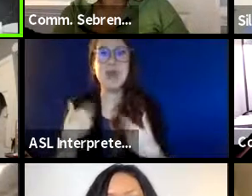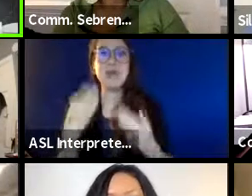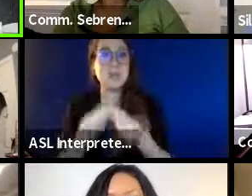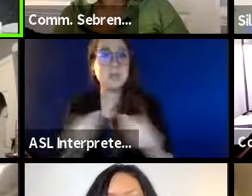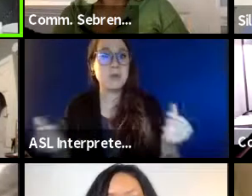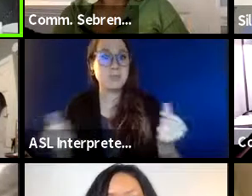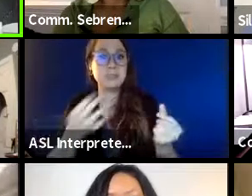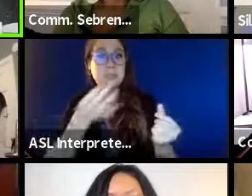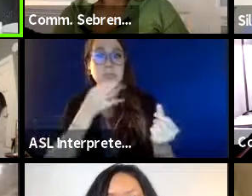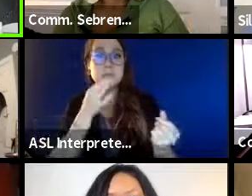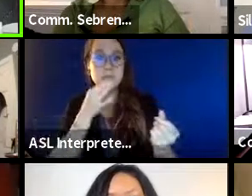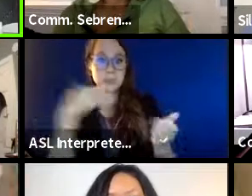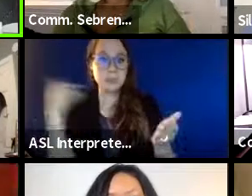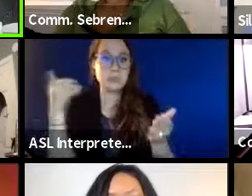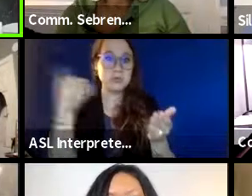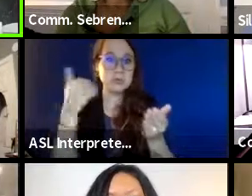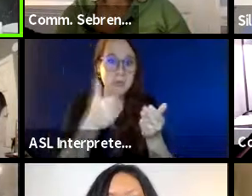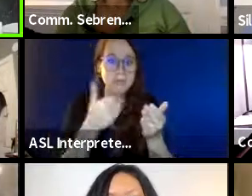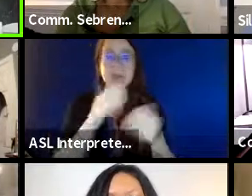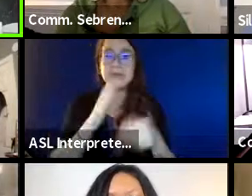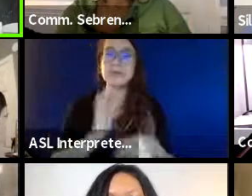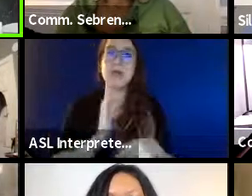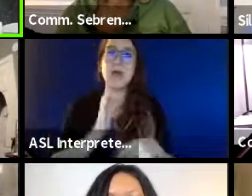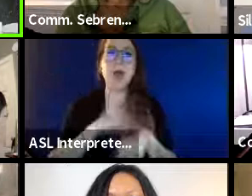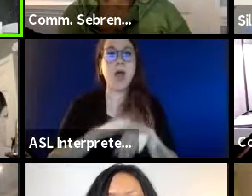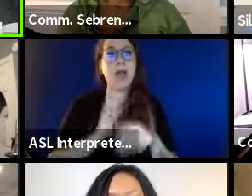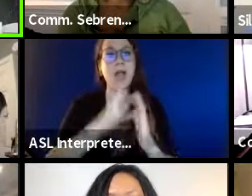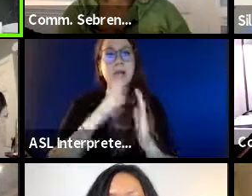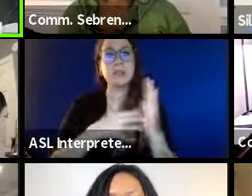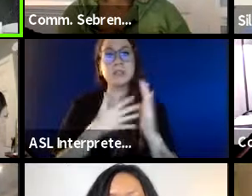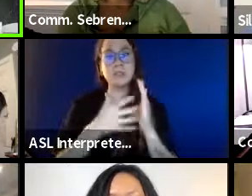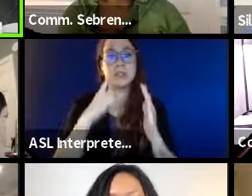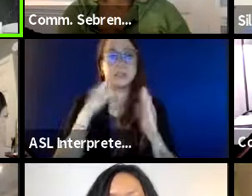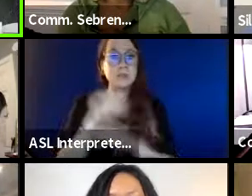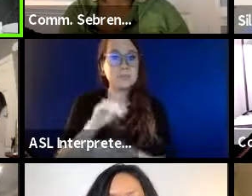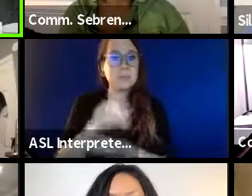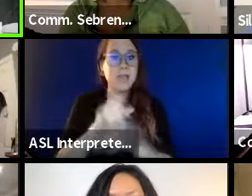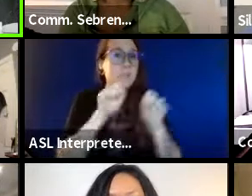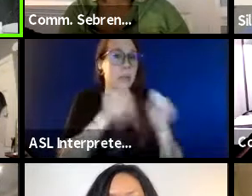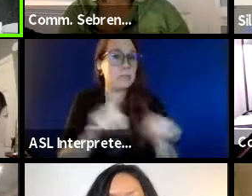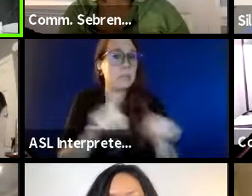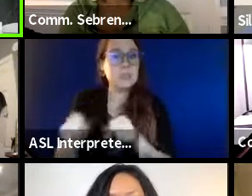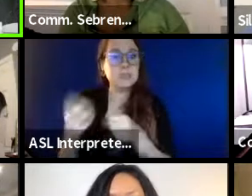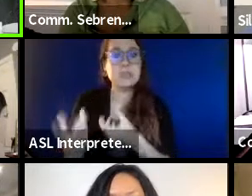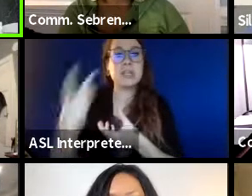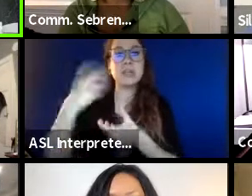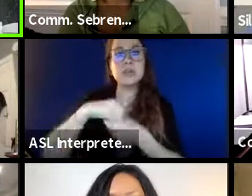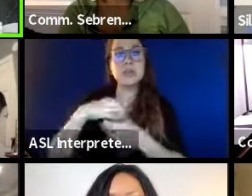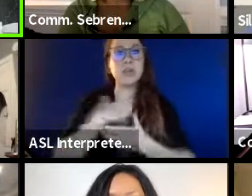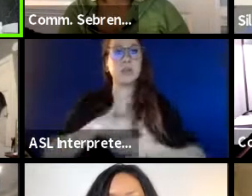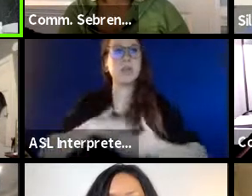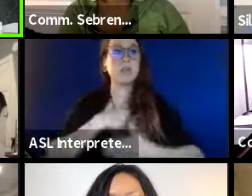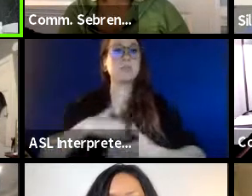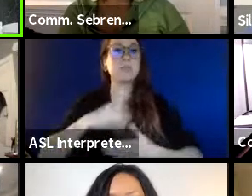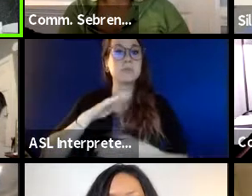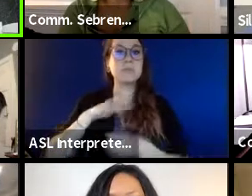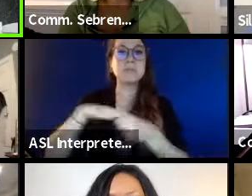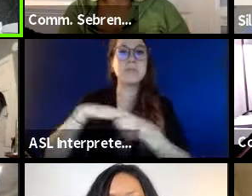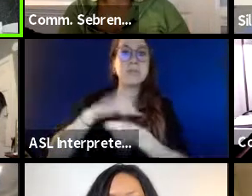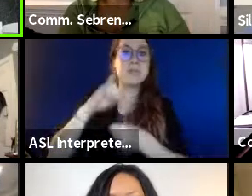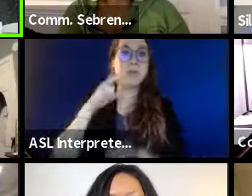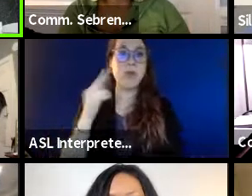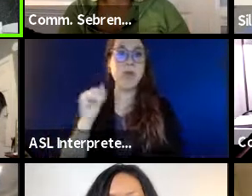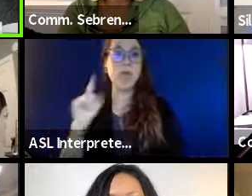coming your way that's on our agenda for tonight about potentially including recreation space at Heckinger Mall and